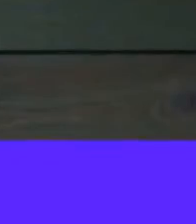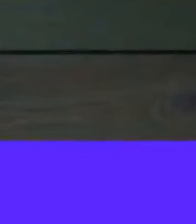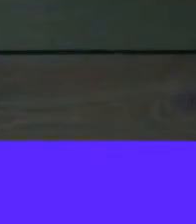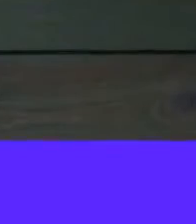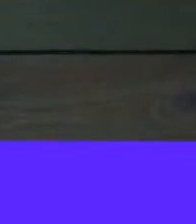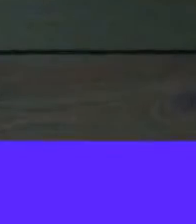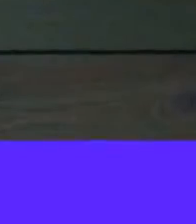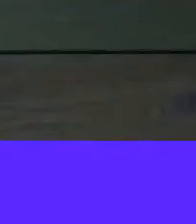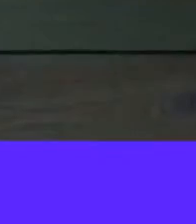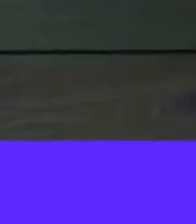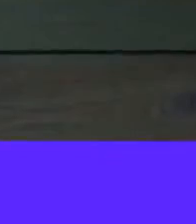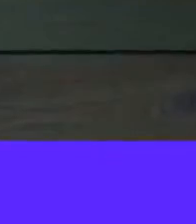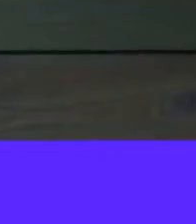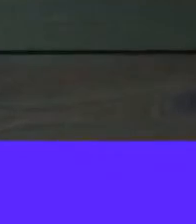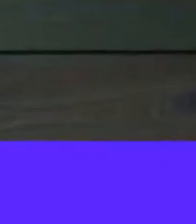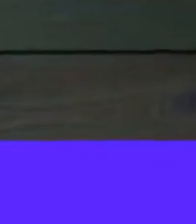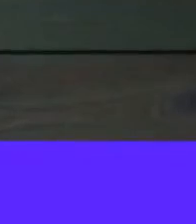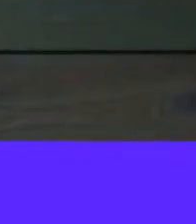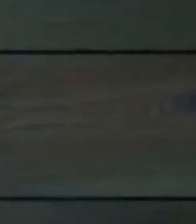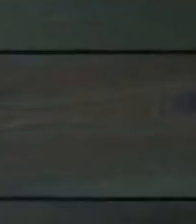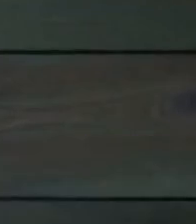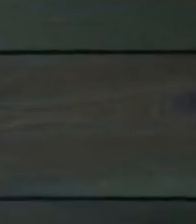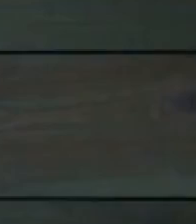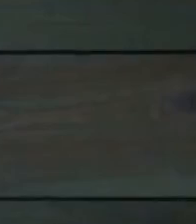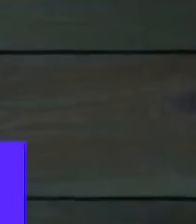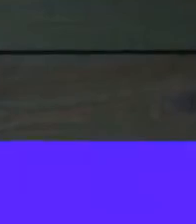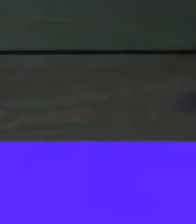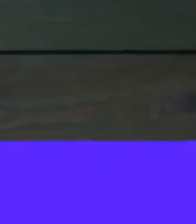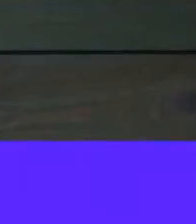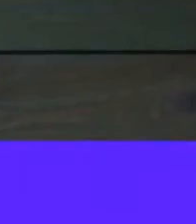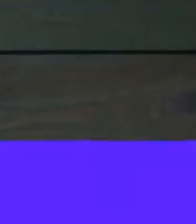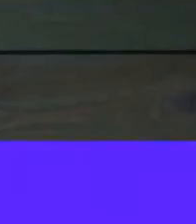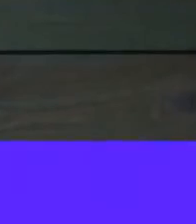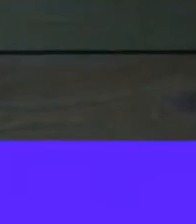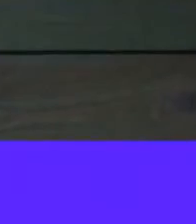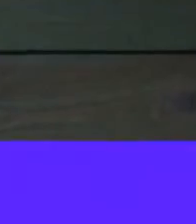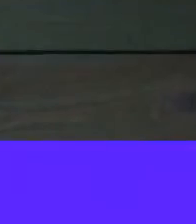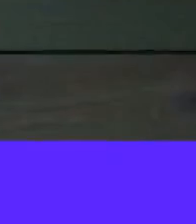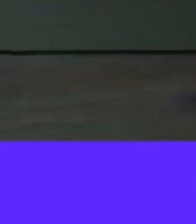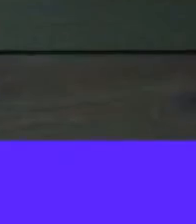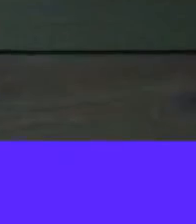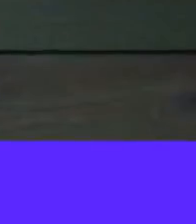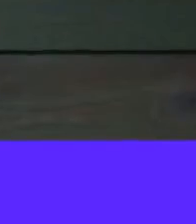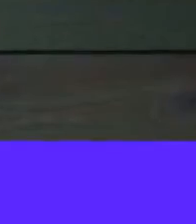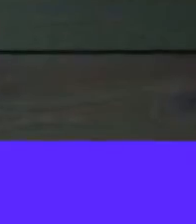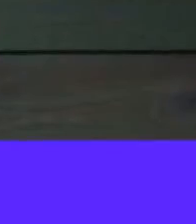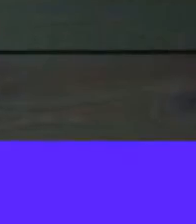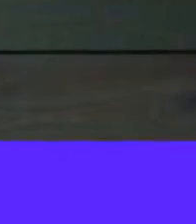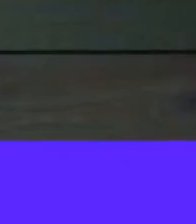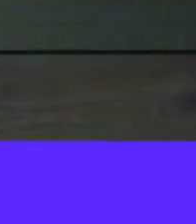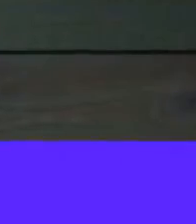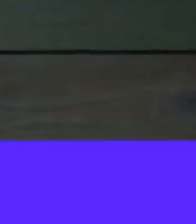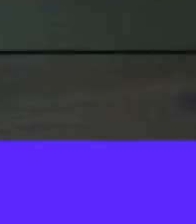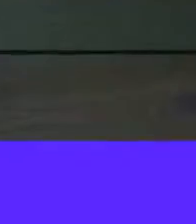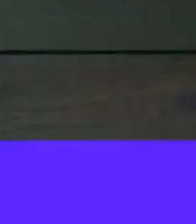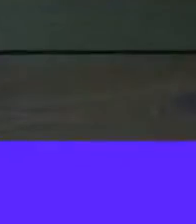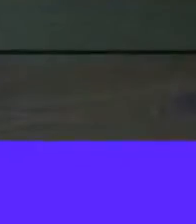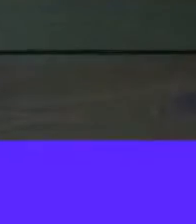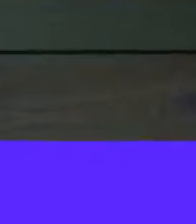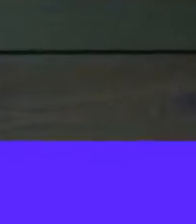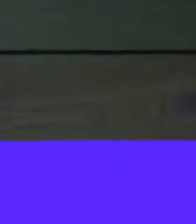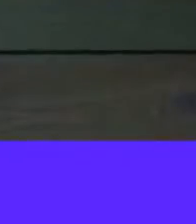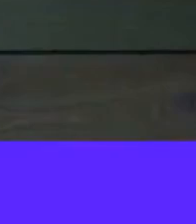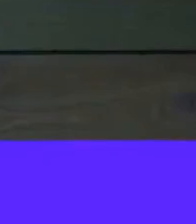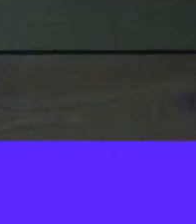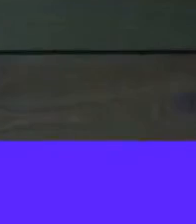Or you can email the address you see at the bottom of the screen and let us know that you worship with us. We'd love to know about